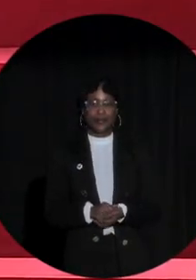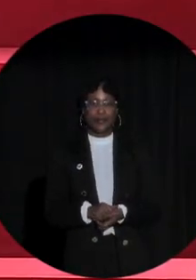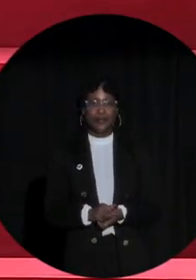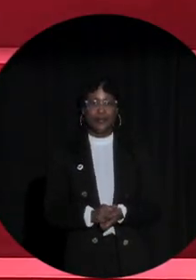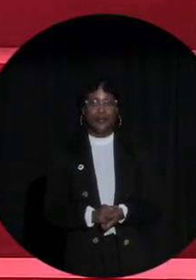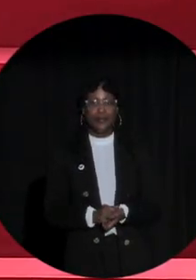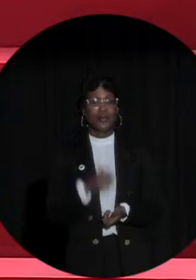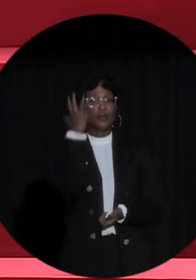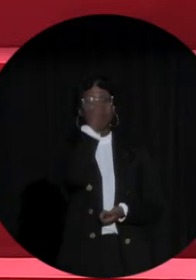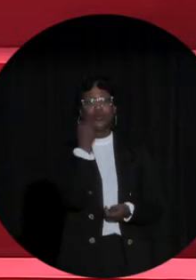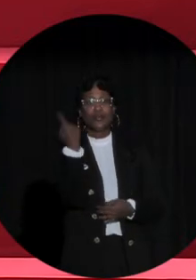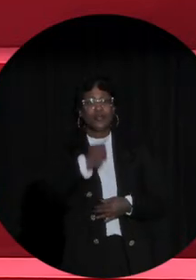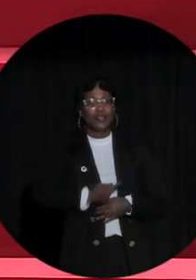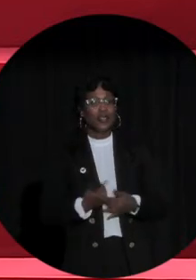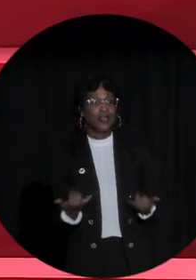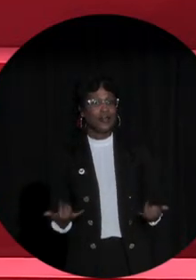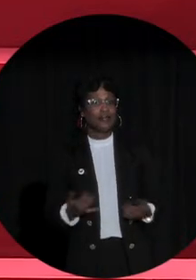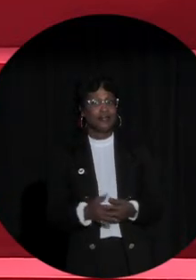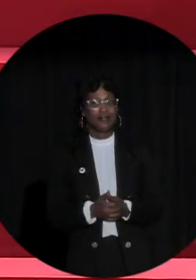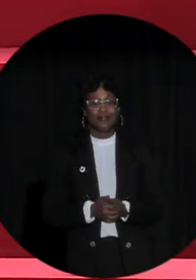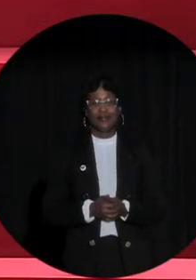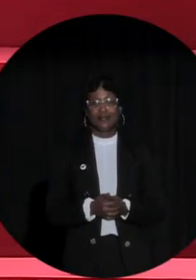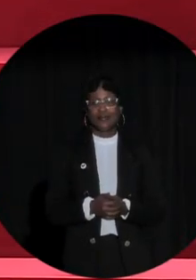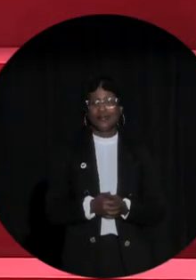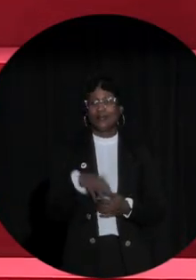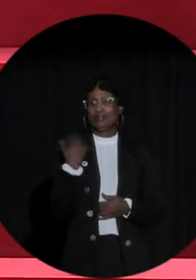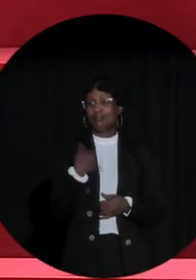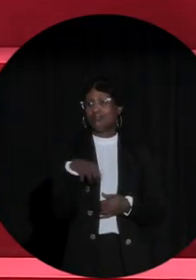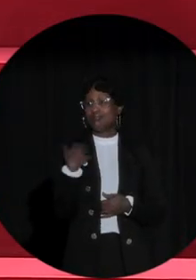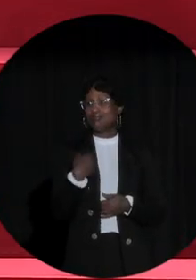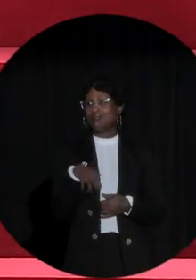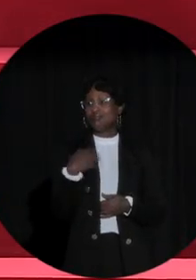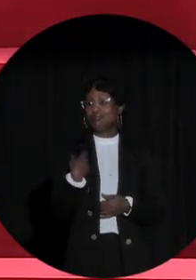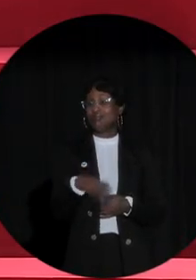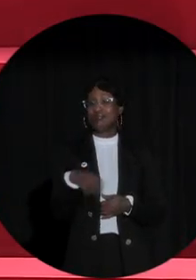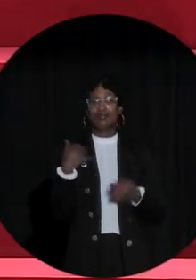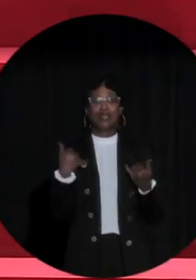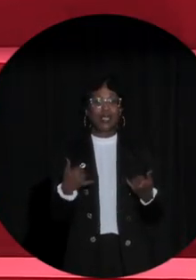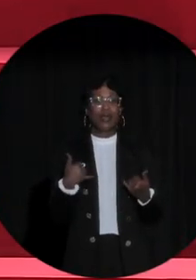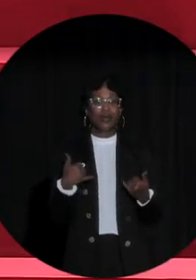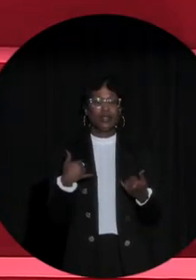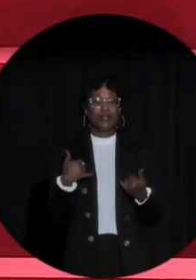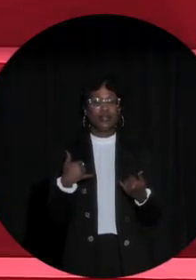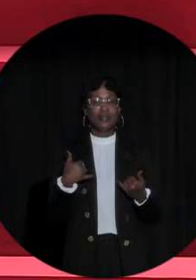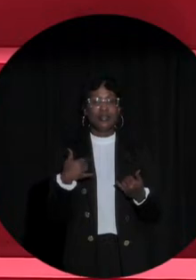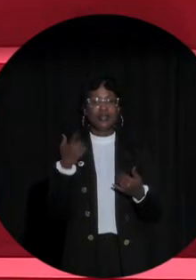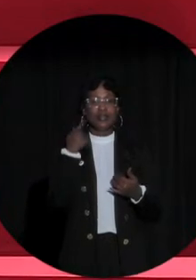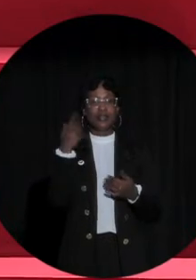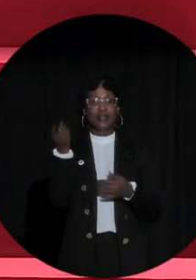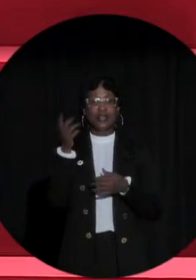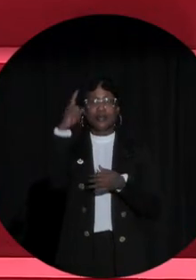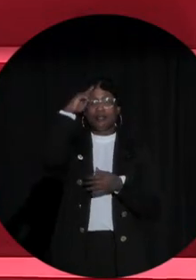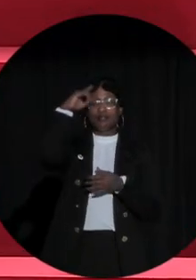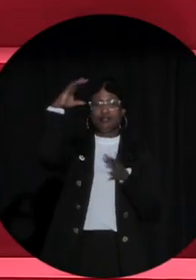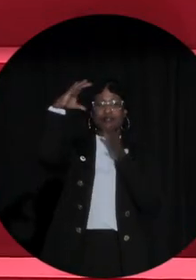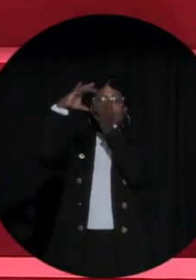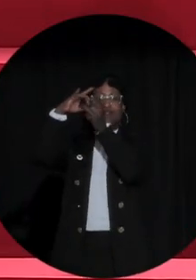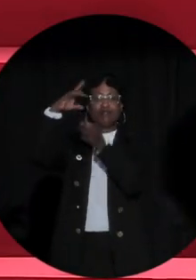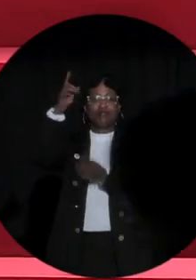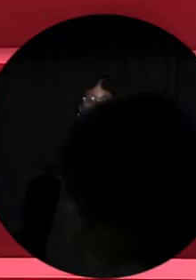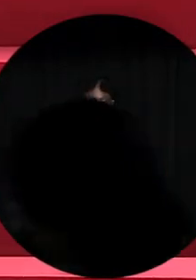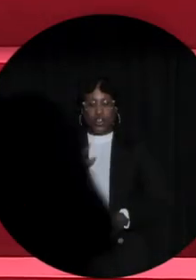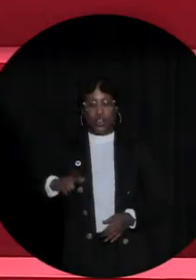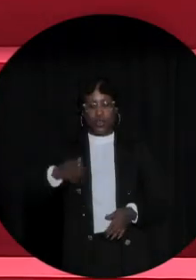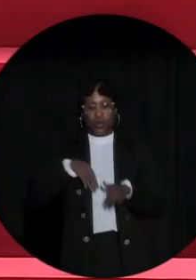What a beautiful day. Oh, let us go to the Lord in prayer. Oh, Lord of all,